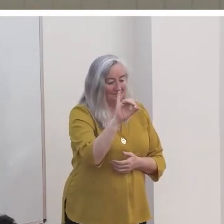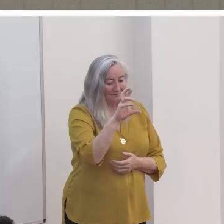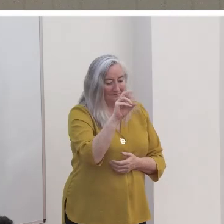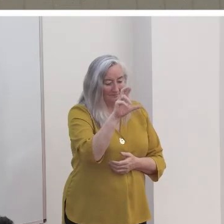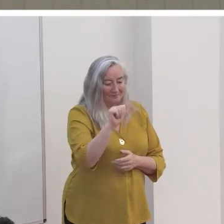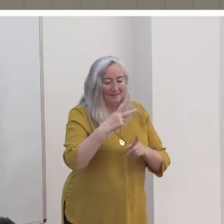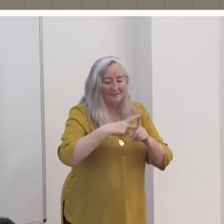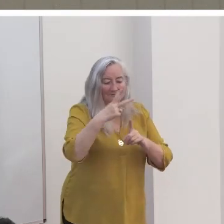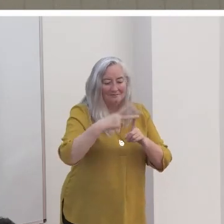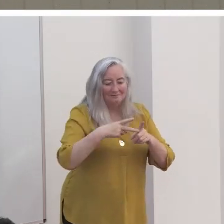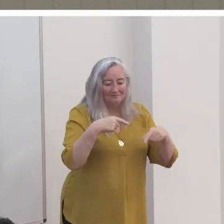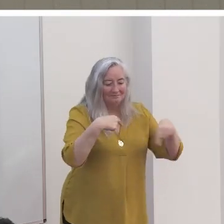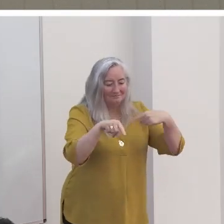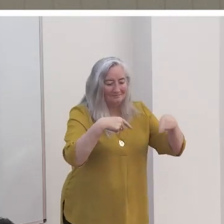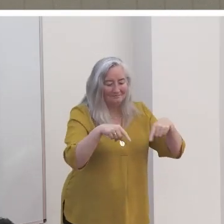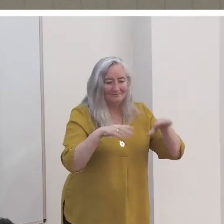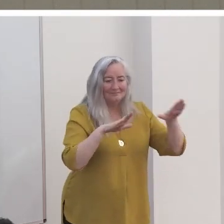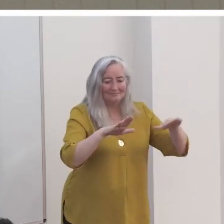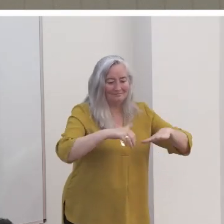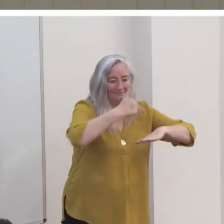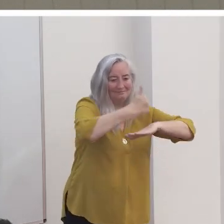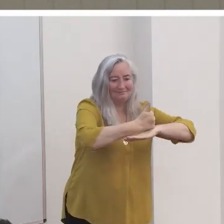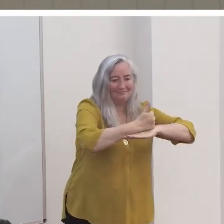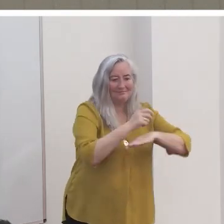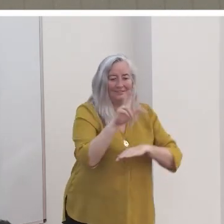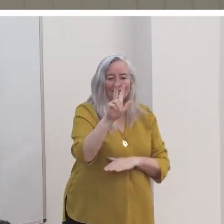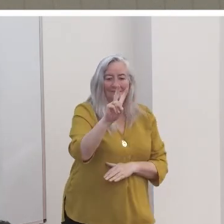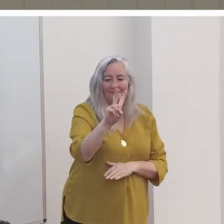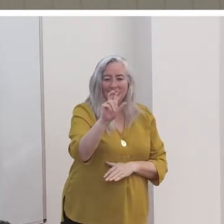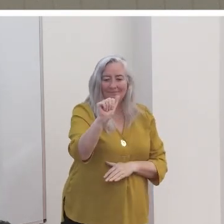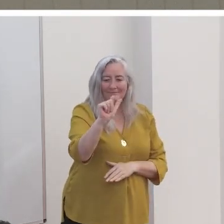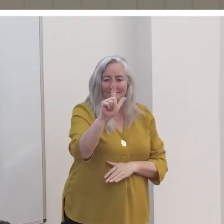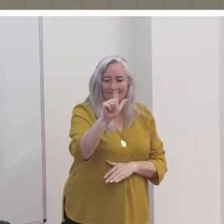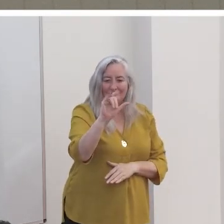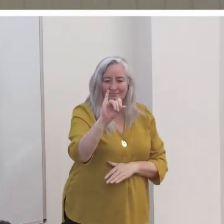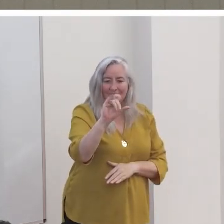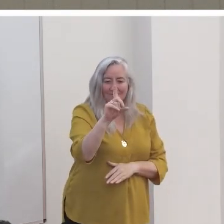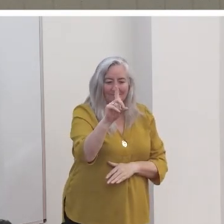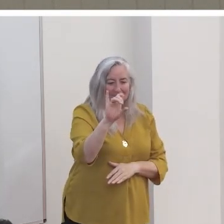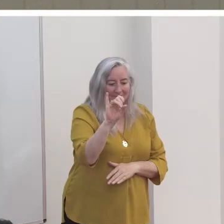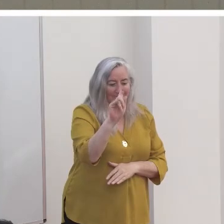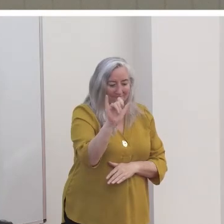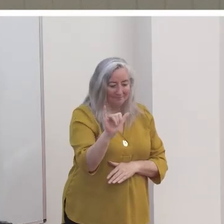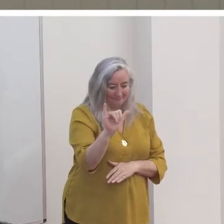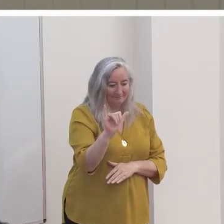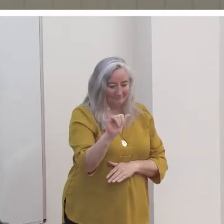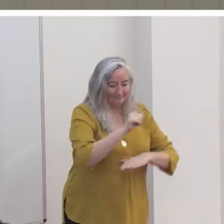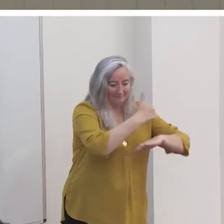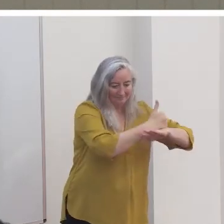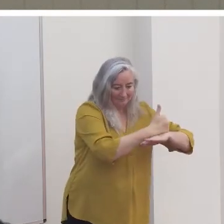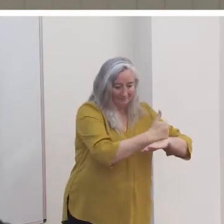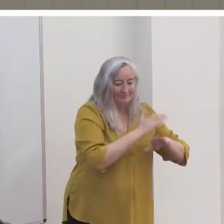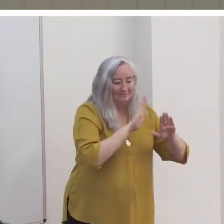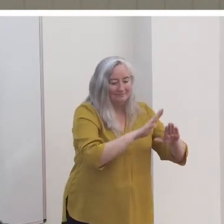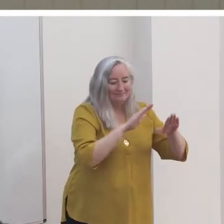background in international law and criminal justice, and he holds a master's in law from the University of Cambridge. He is currently responsible for multiple intersectional